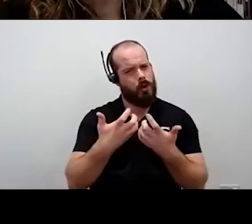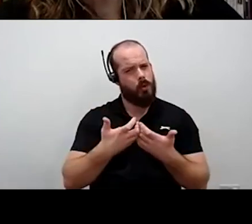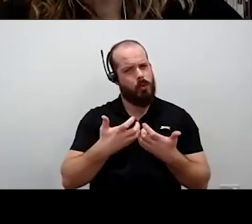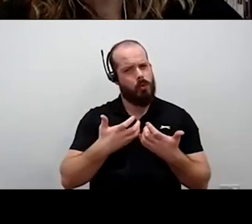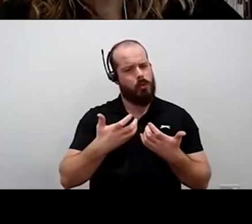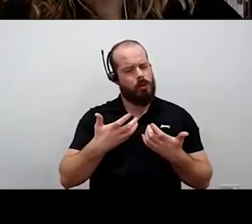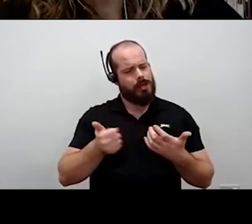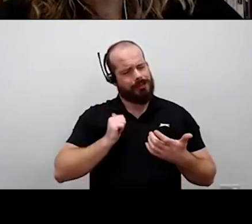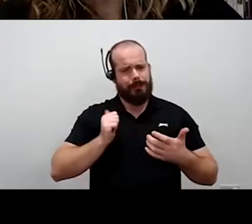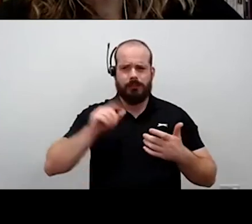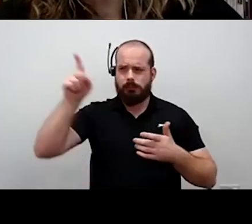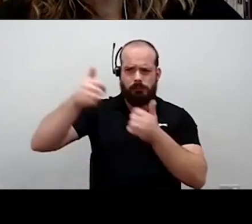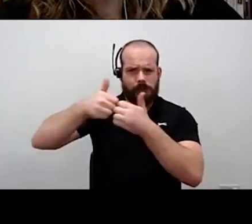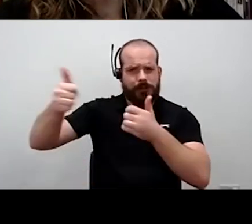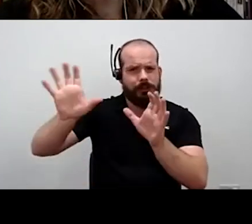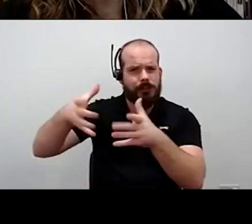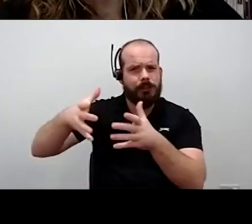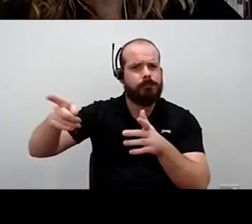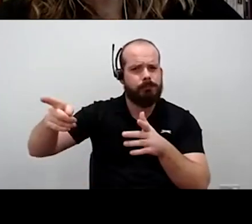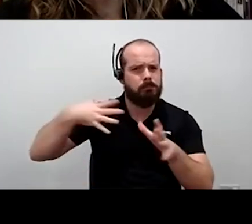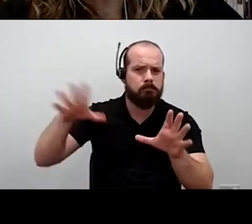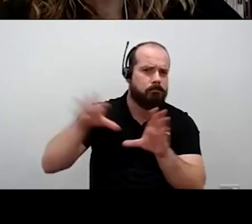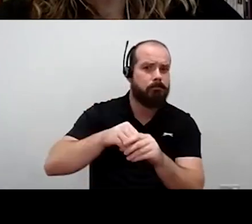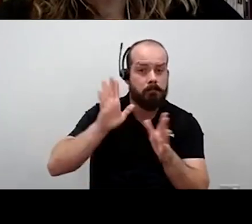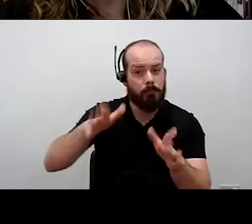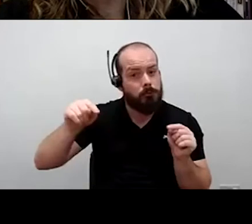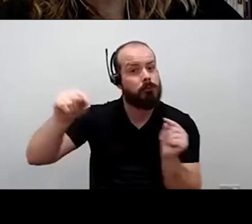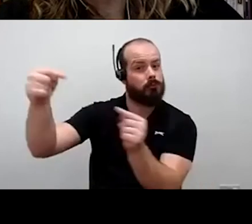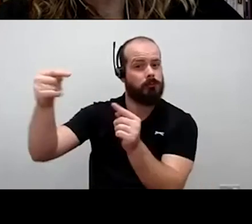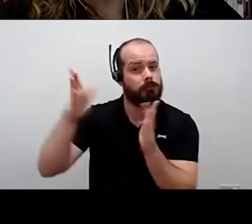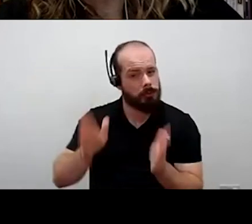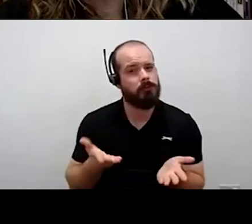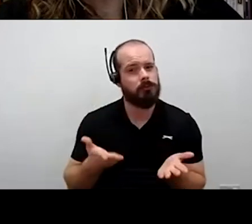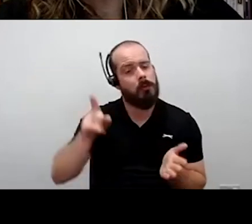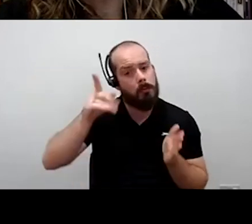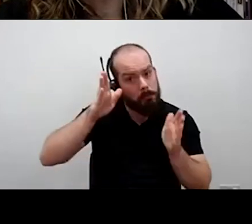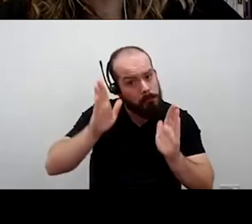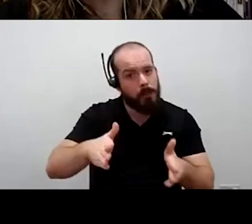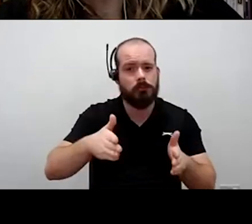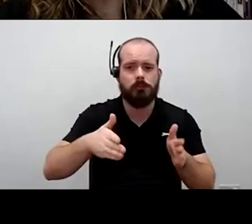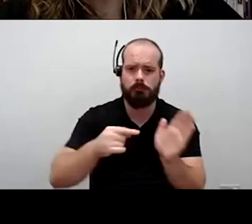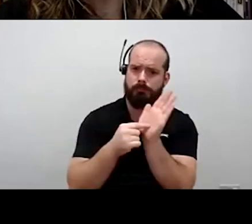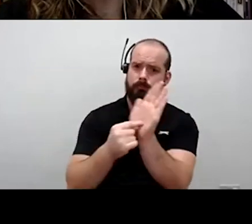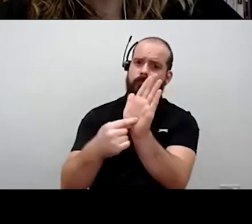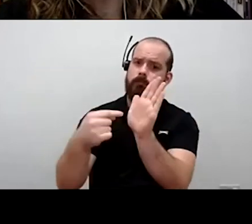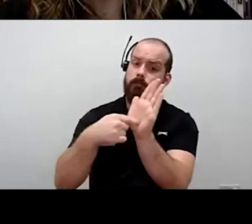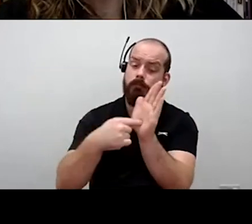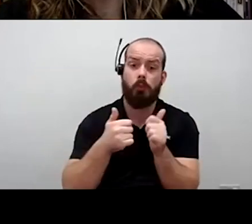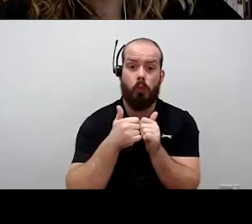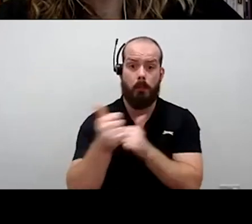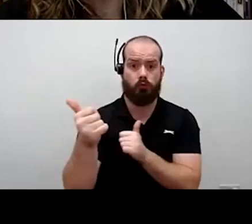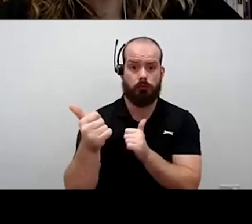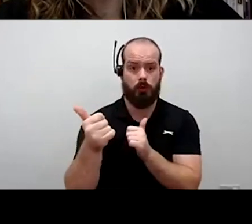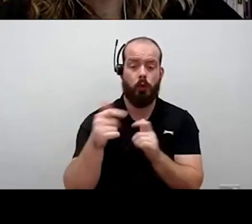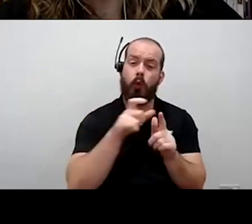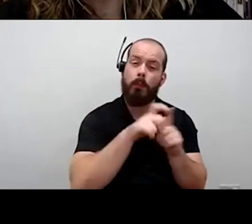you challenge them? And unfortunately, you have to deal with this as a commercial project, as a community being commercial, to make this happen and lead